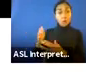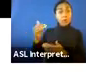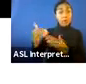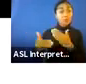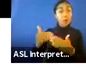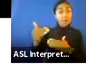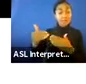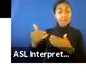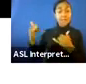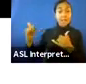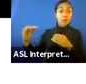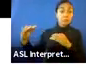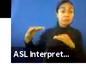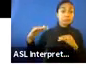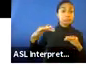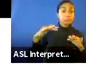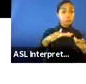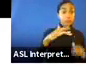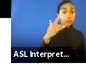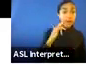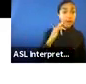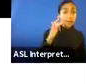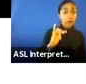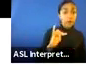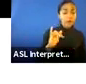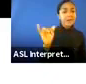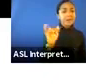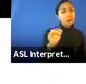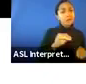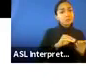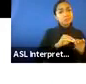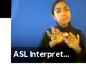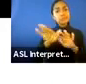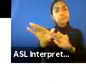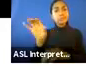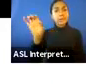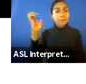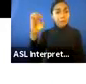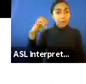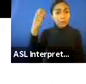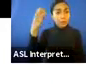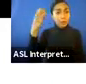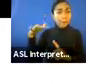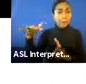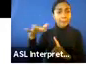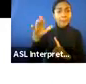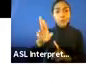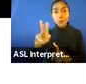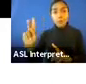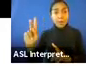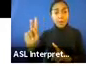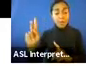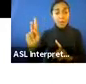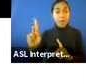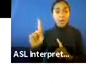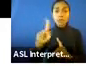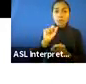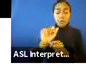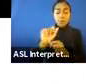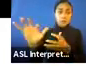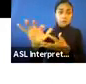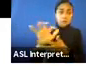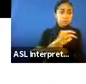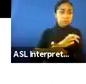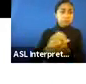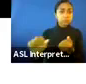now also in parts of Europe and the UK, and are decimating